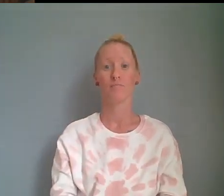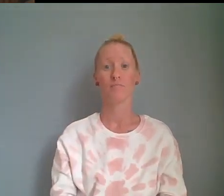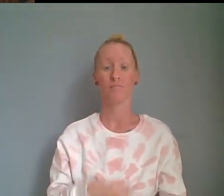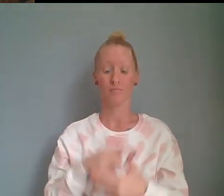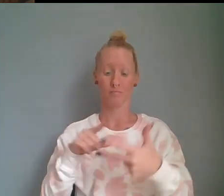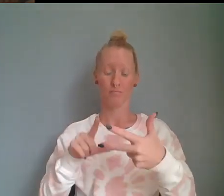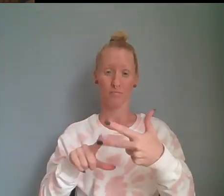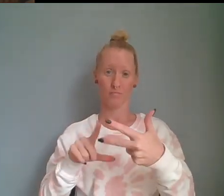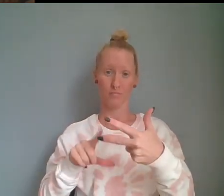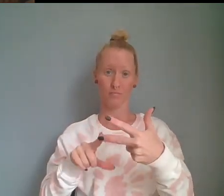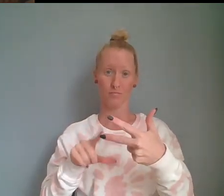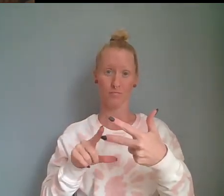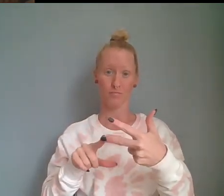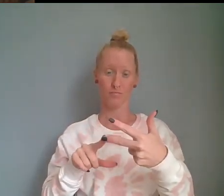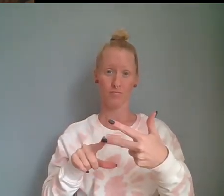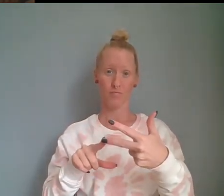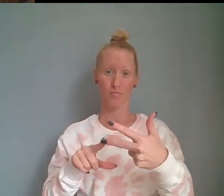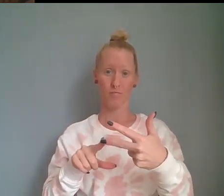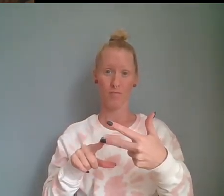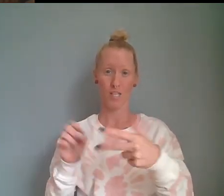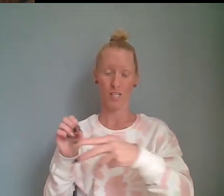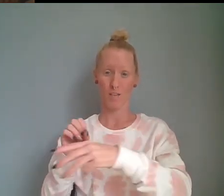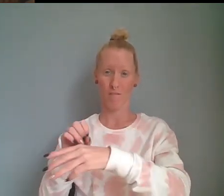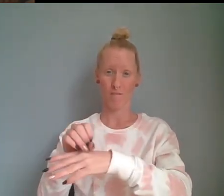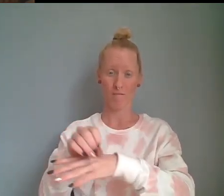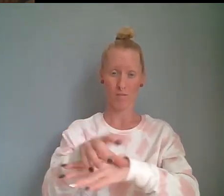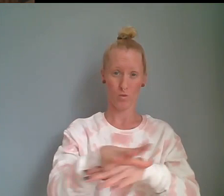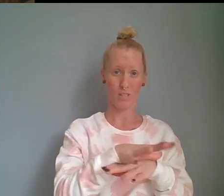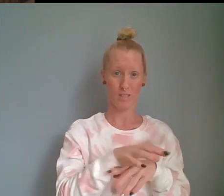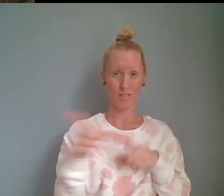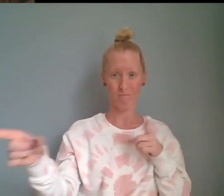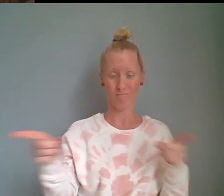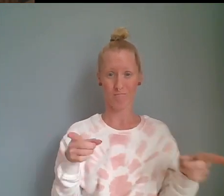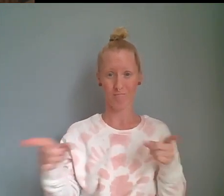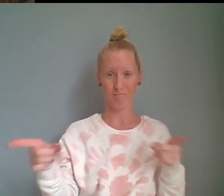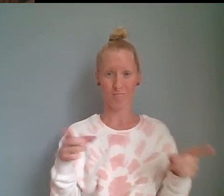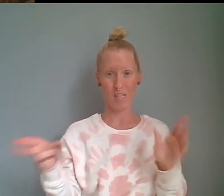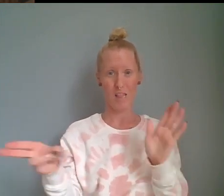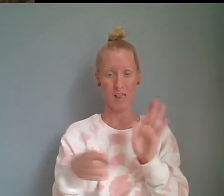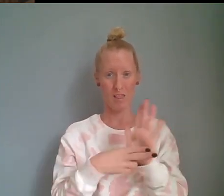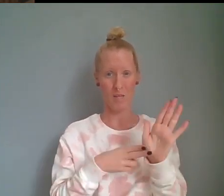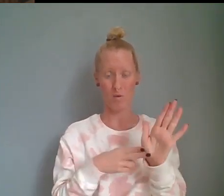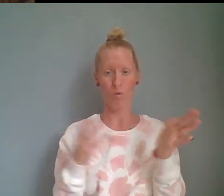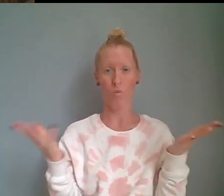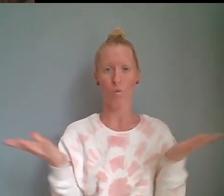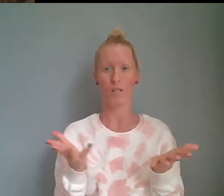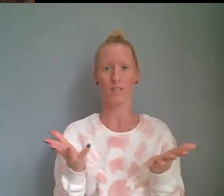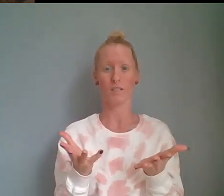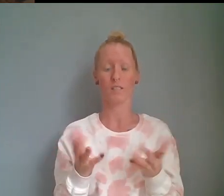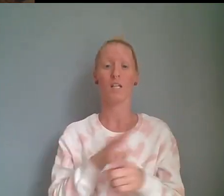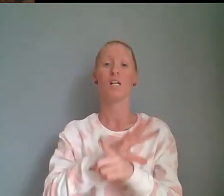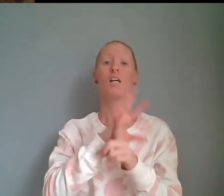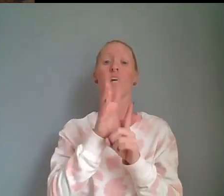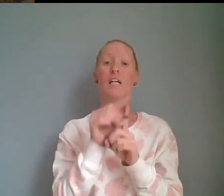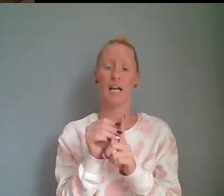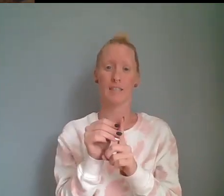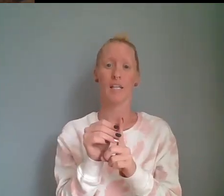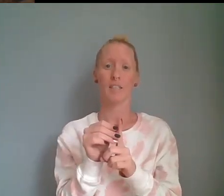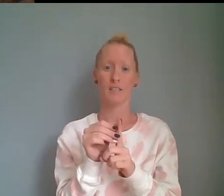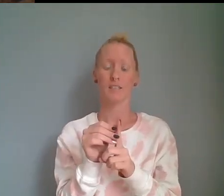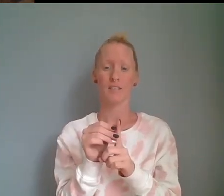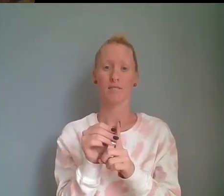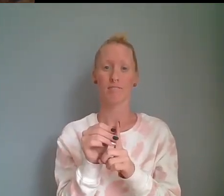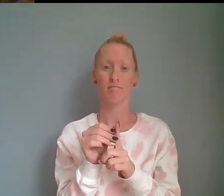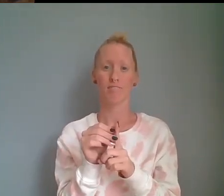third thing that can influence whether something is labeled abnormal or not is the context. And here I'm giving you